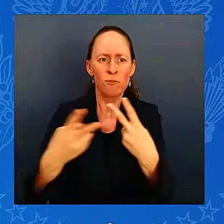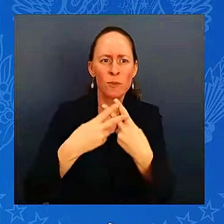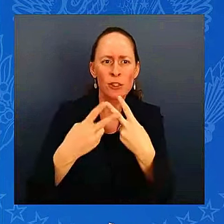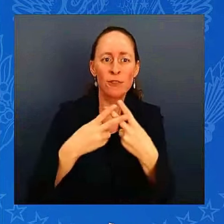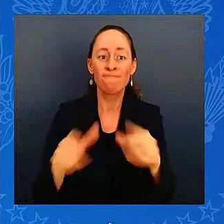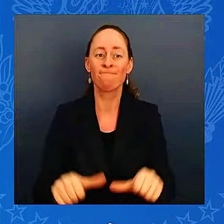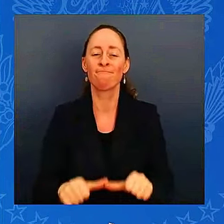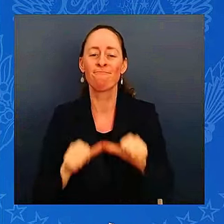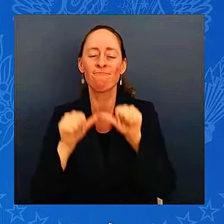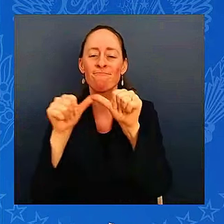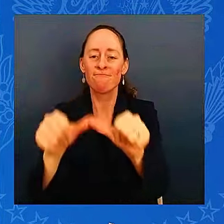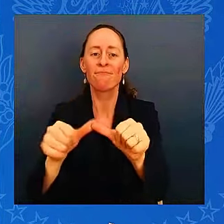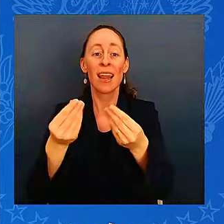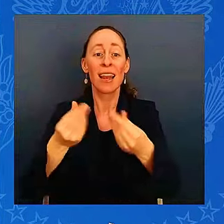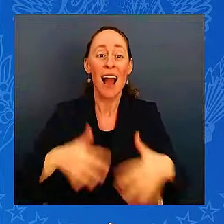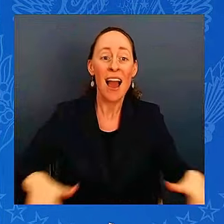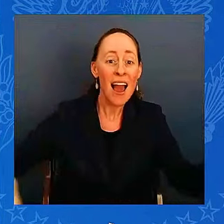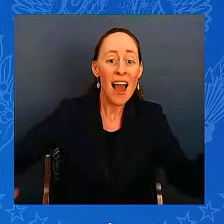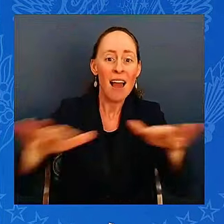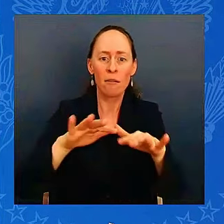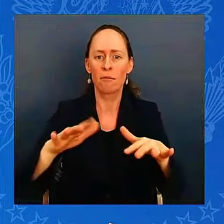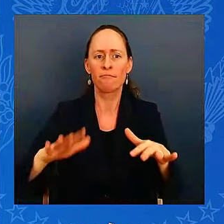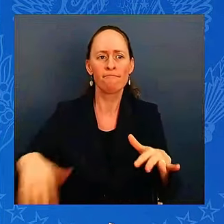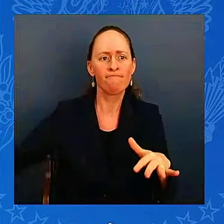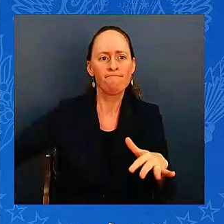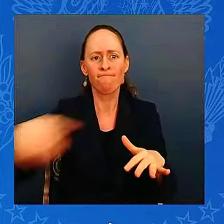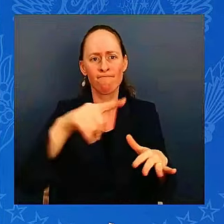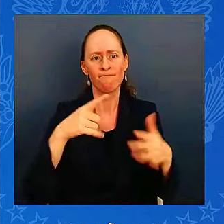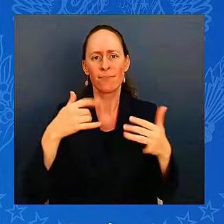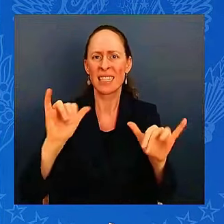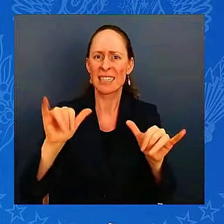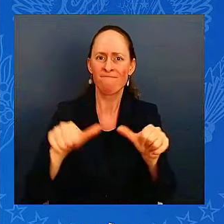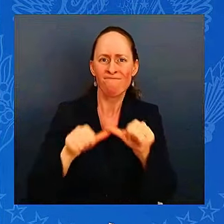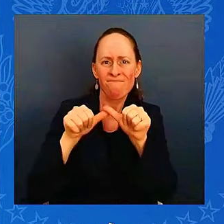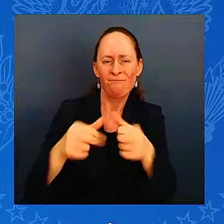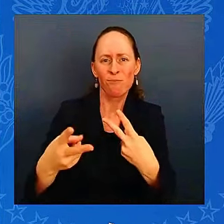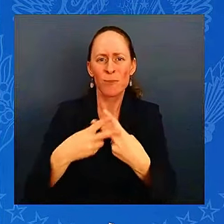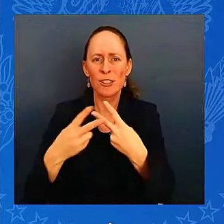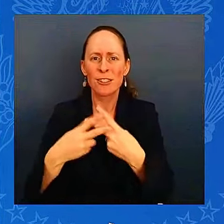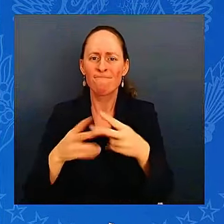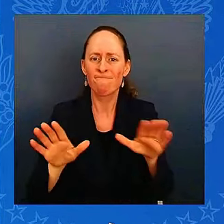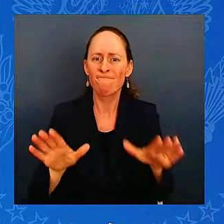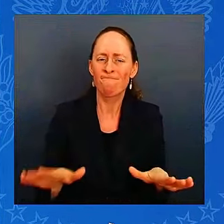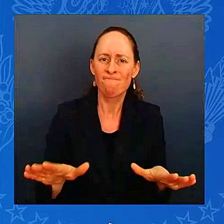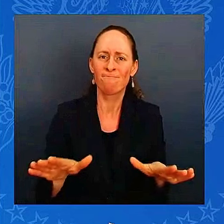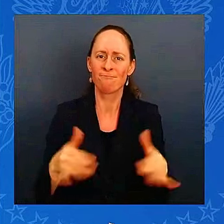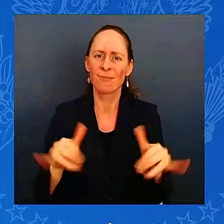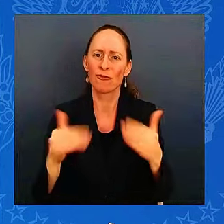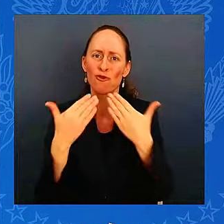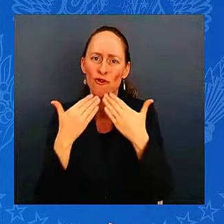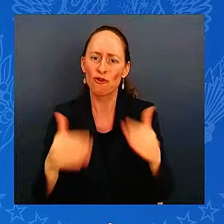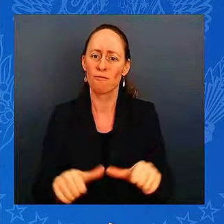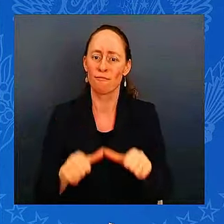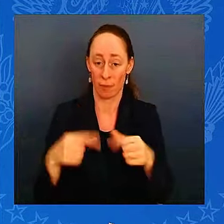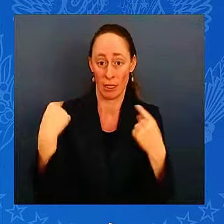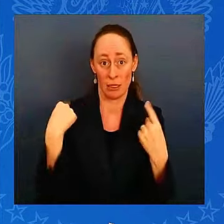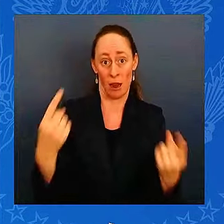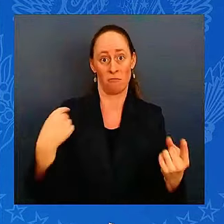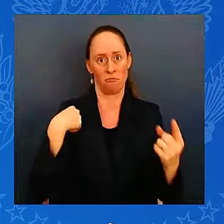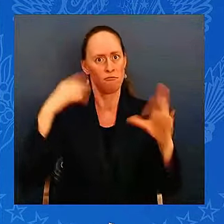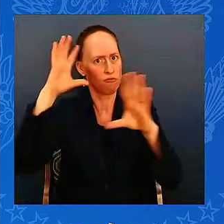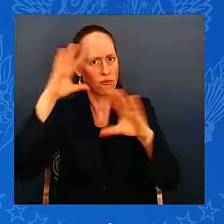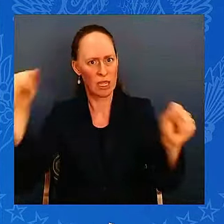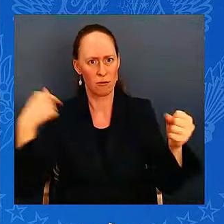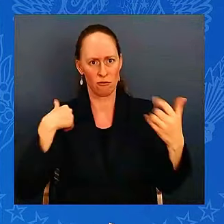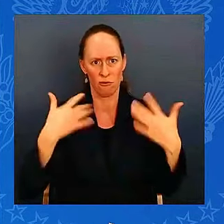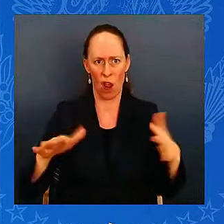and waters by the year 2030. Since taking office, my administration has already conserved over 42 million